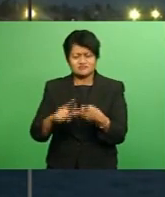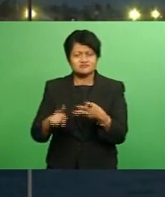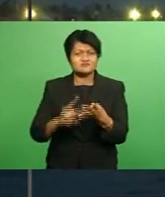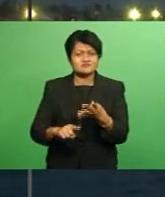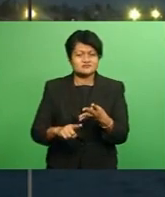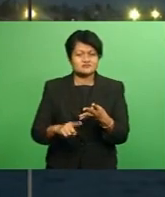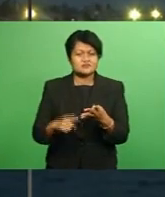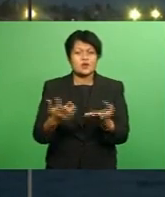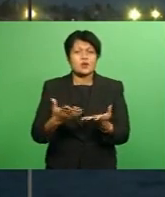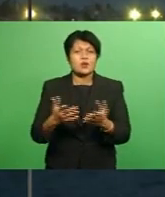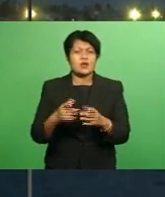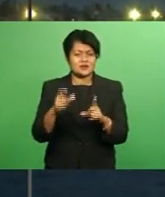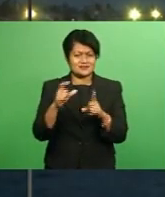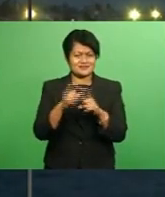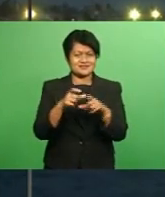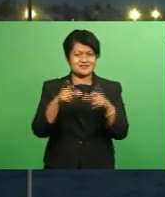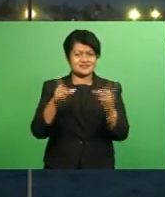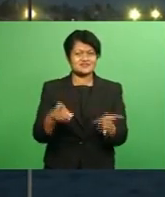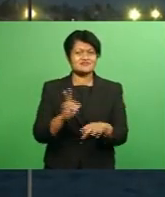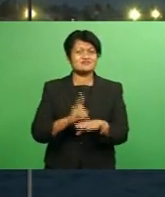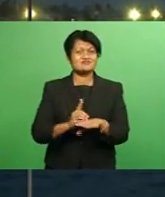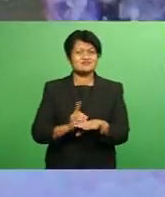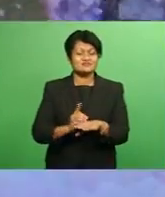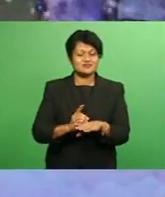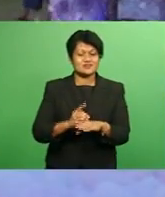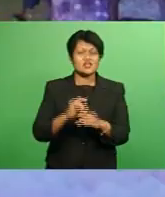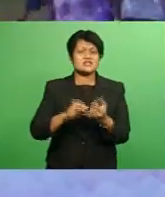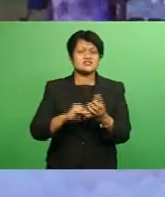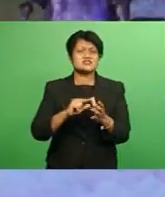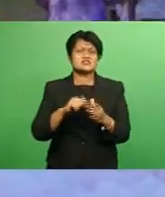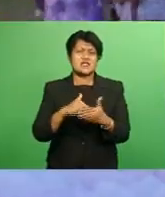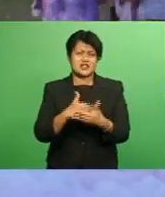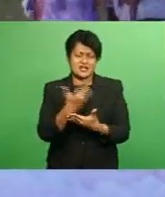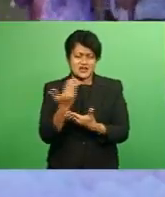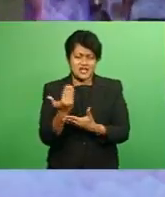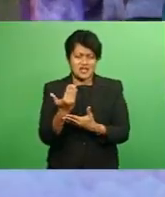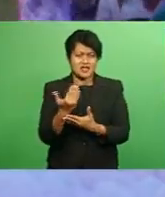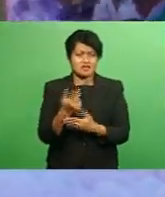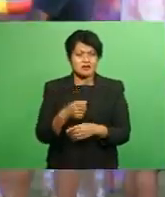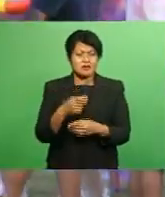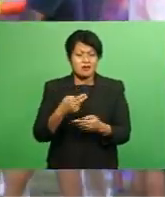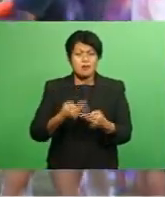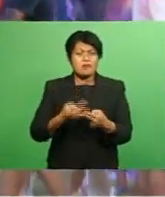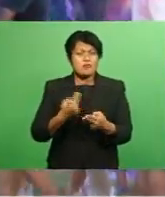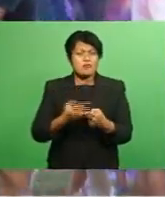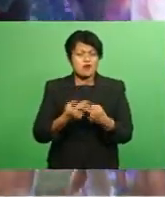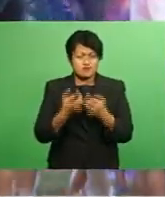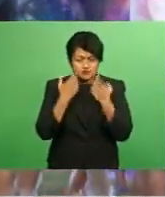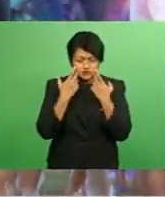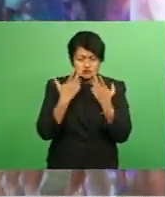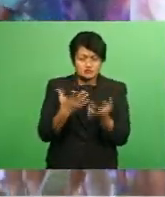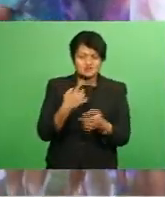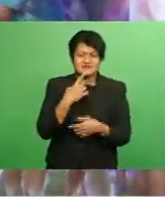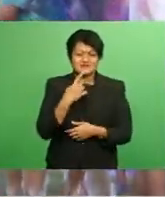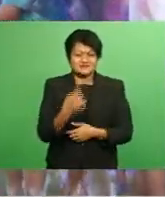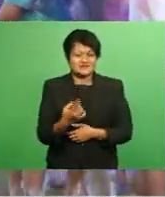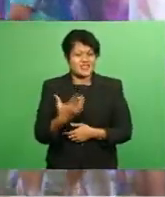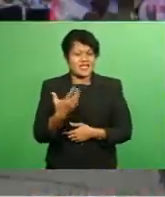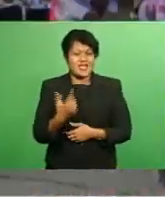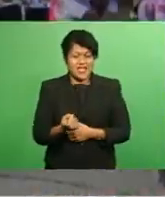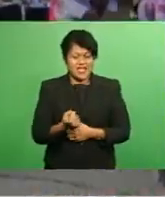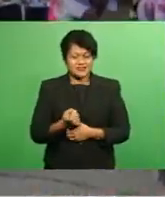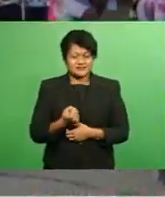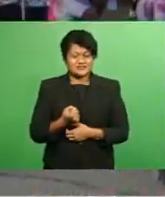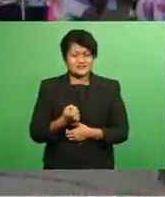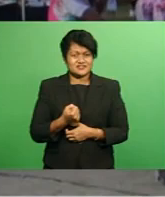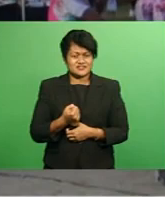at Damodar City in Suva on Saturday. Mirchi FM Behal Breakfast Show host Ziad Pervez says this will be a platform for